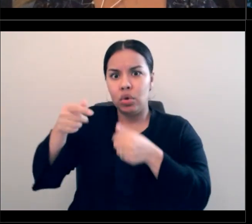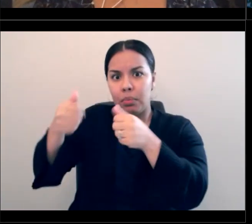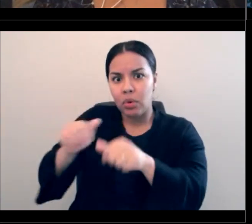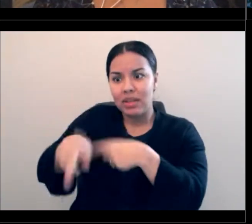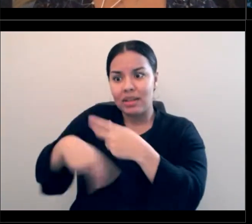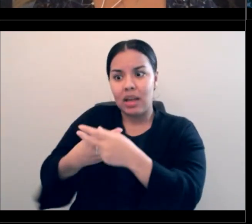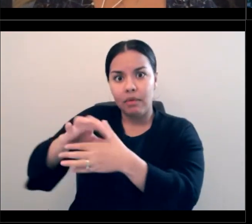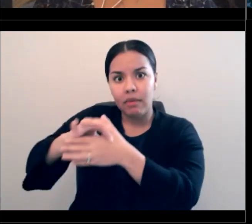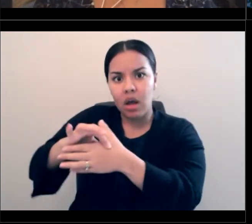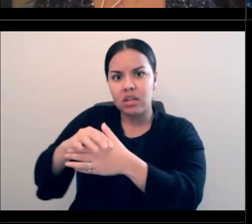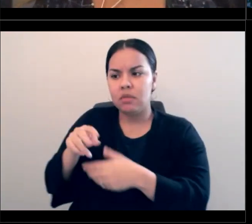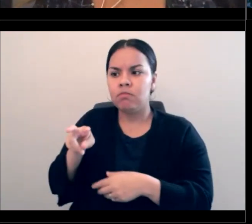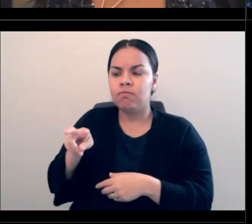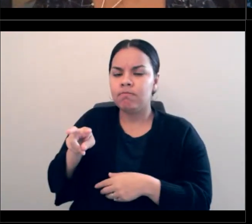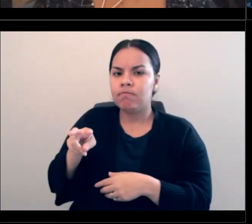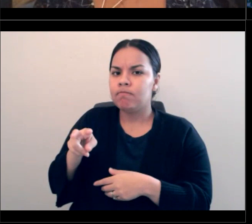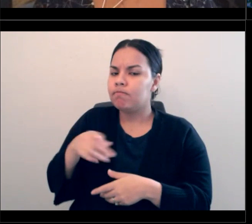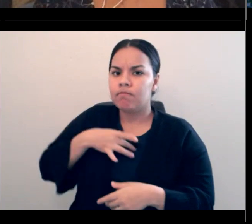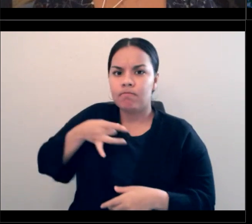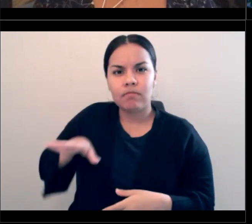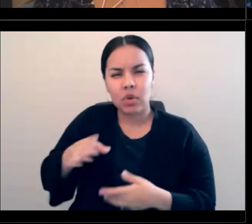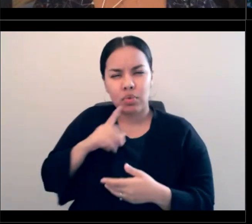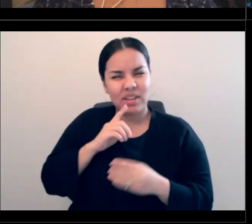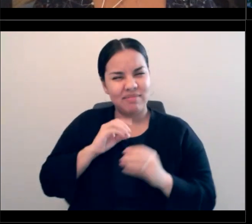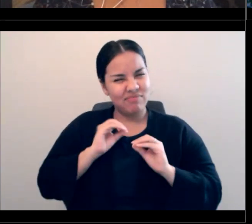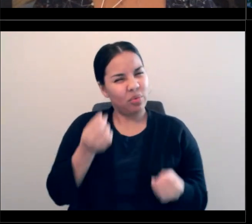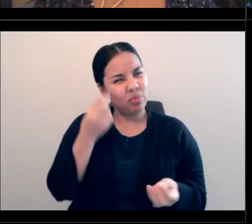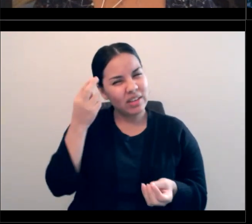you, right? Using Twitter to crowdsource ideas or methodologies.